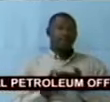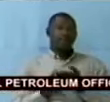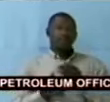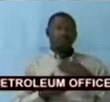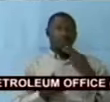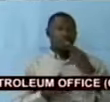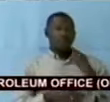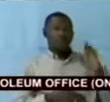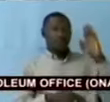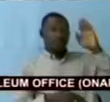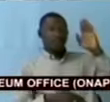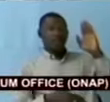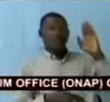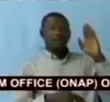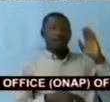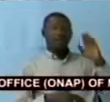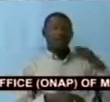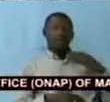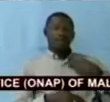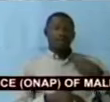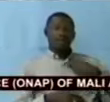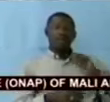swear in the incoming president.